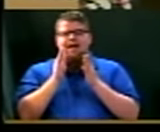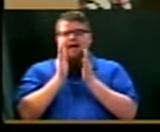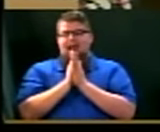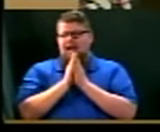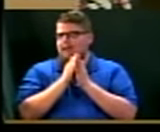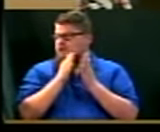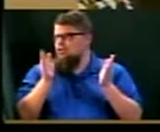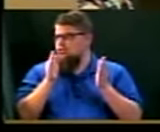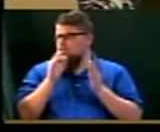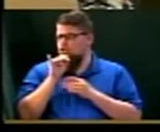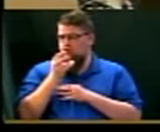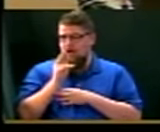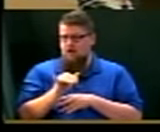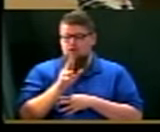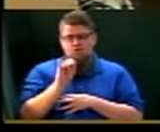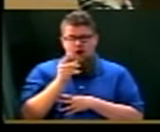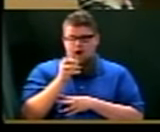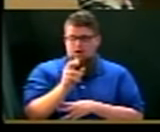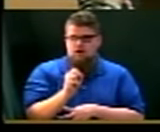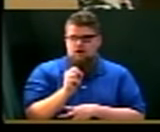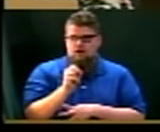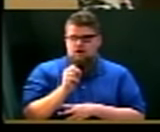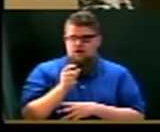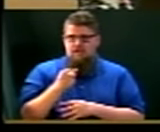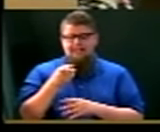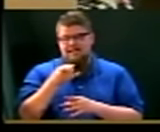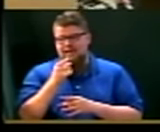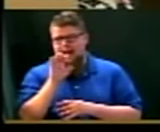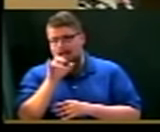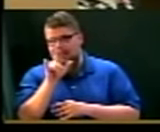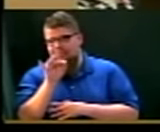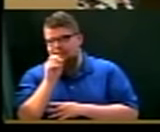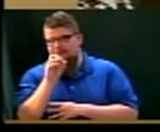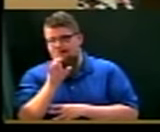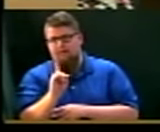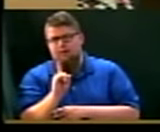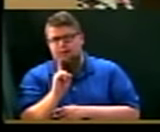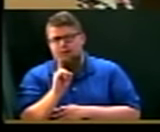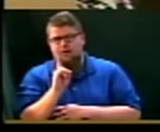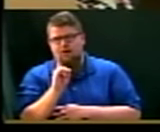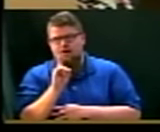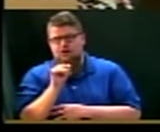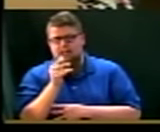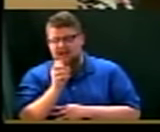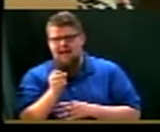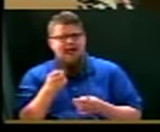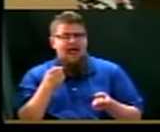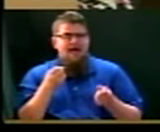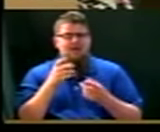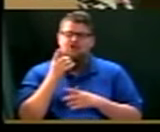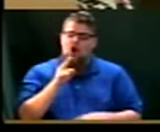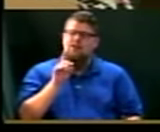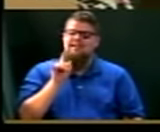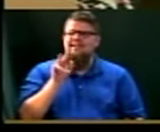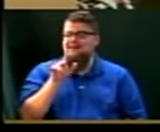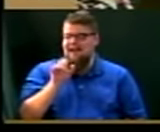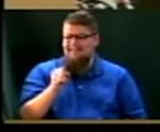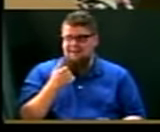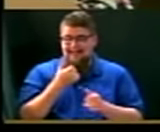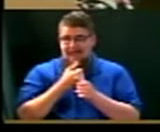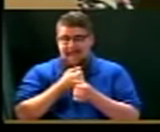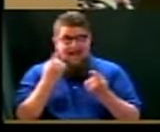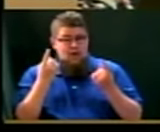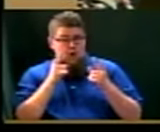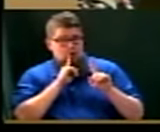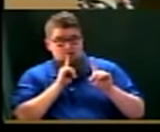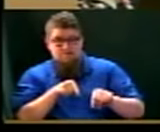Mr. John Rodrick or some Mr. Clifford Davis. I mean, how many did you, did everybody respond to this? Because